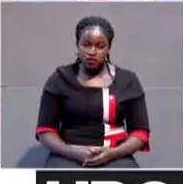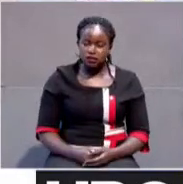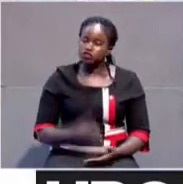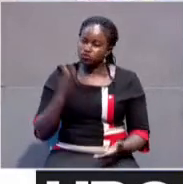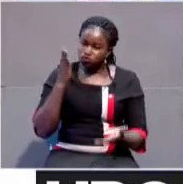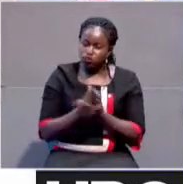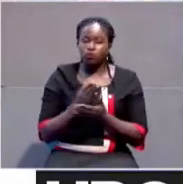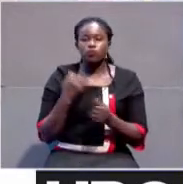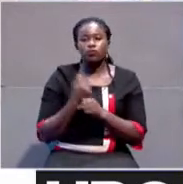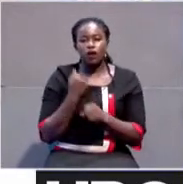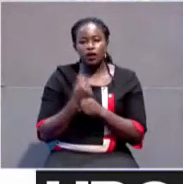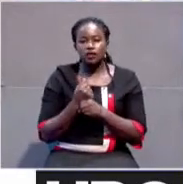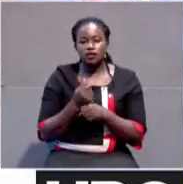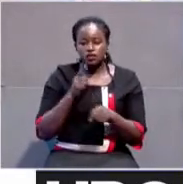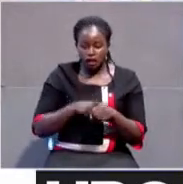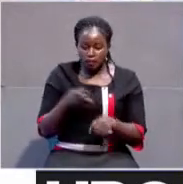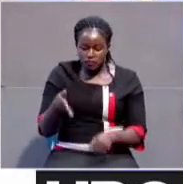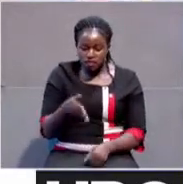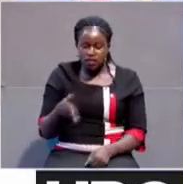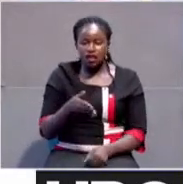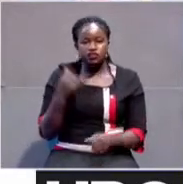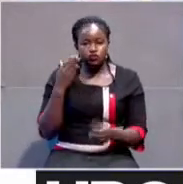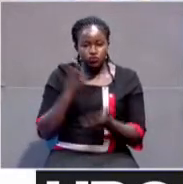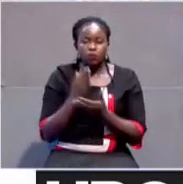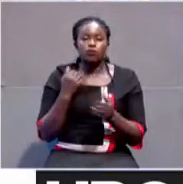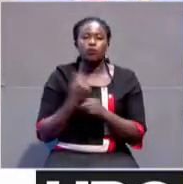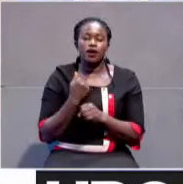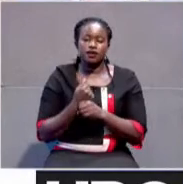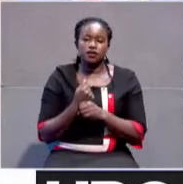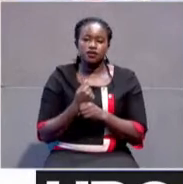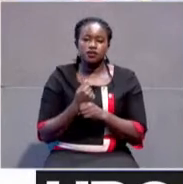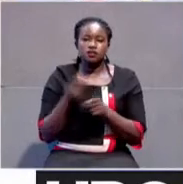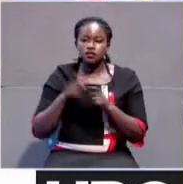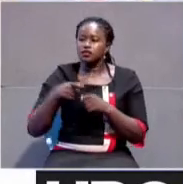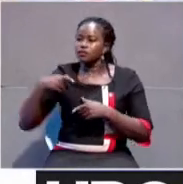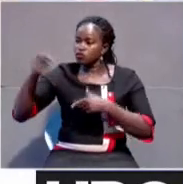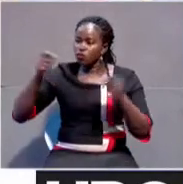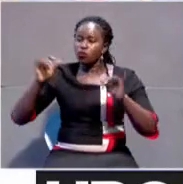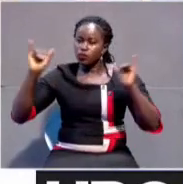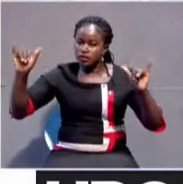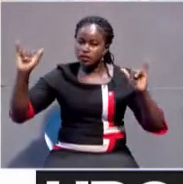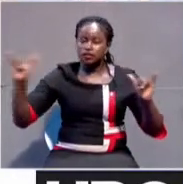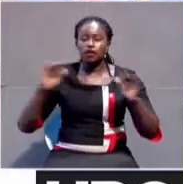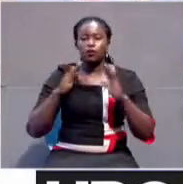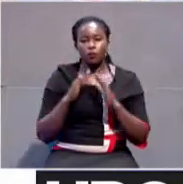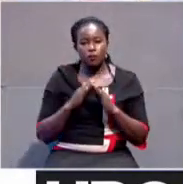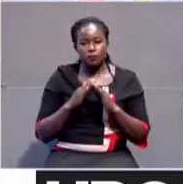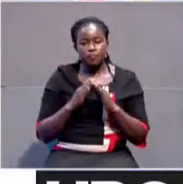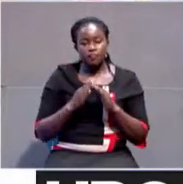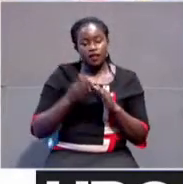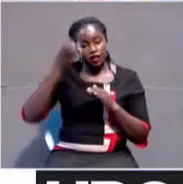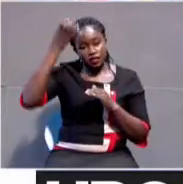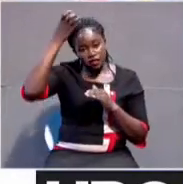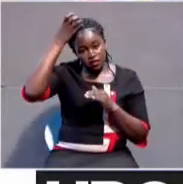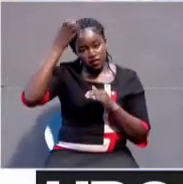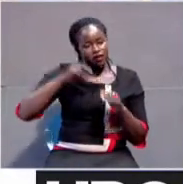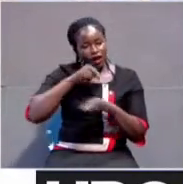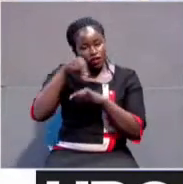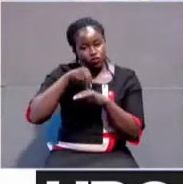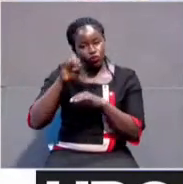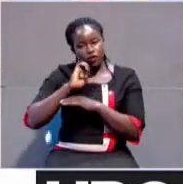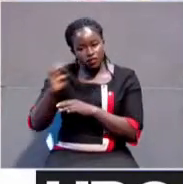stop working by midnight and go and stay home. The National Executive